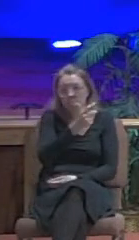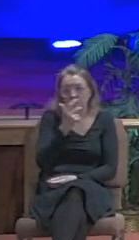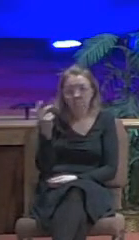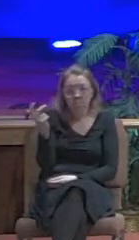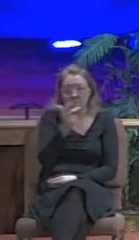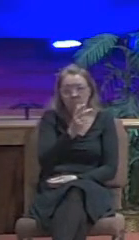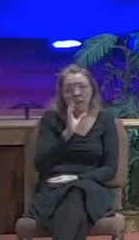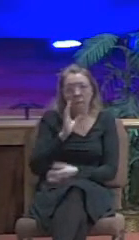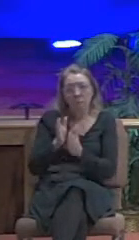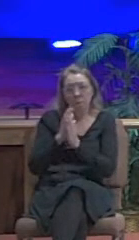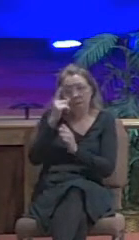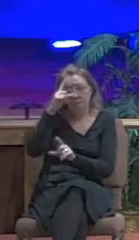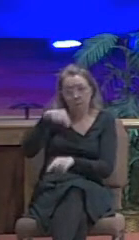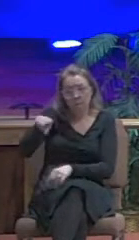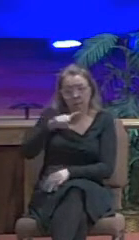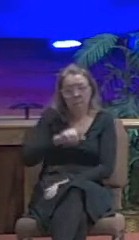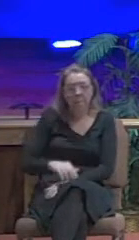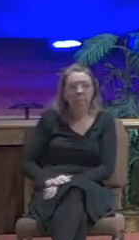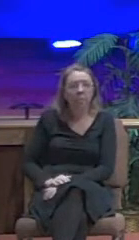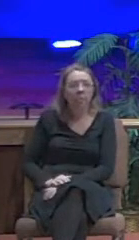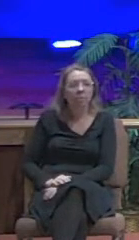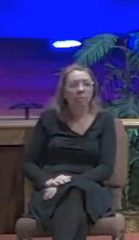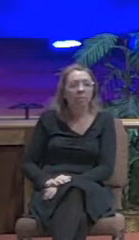We show compassion to others.